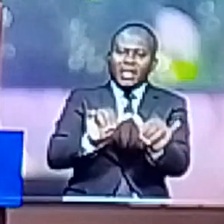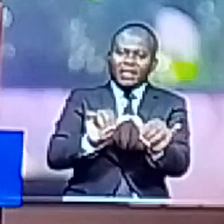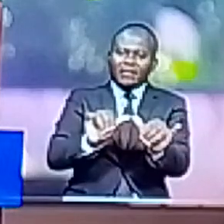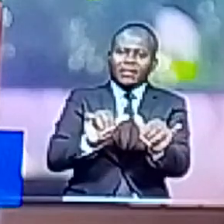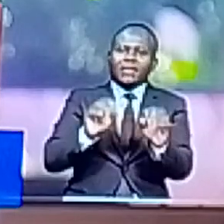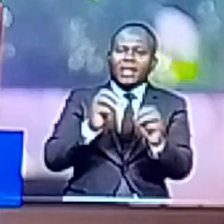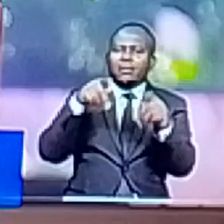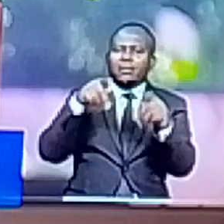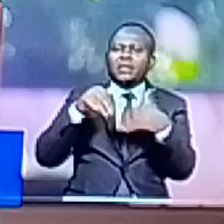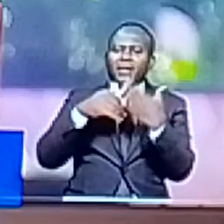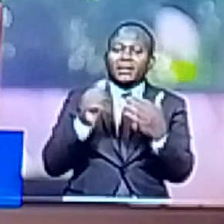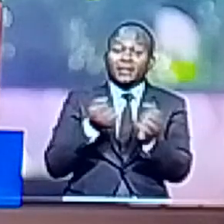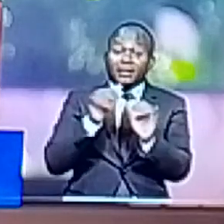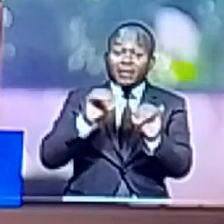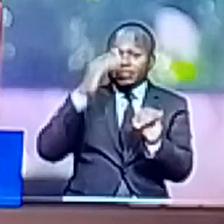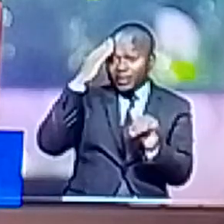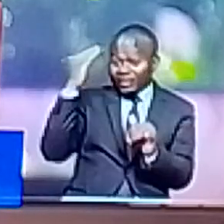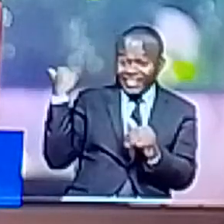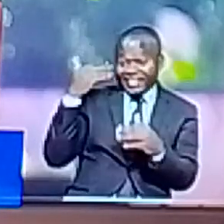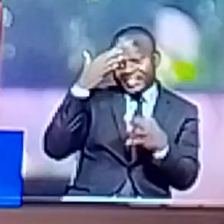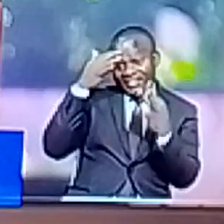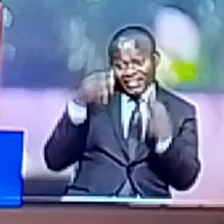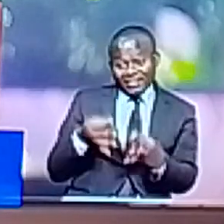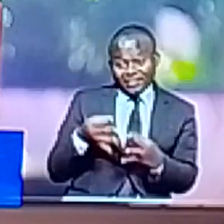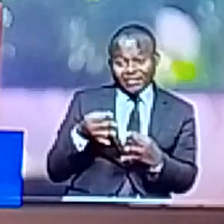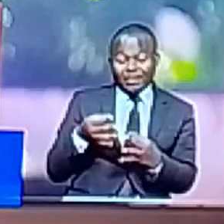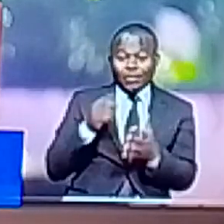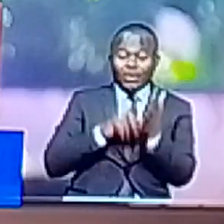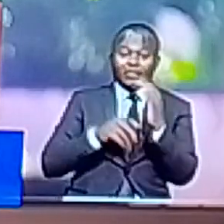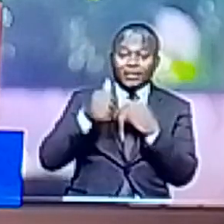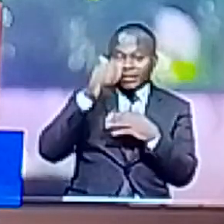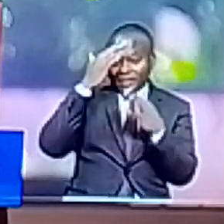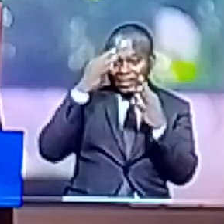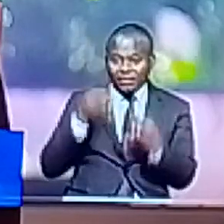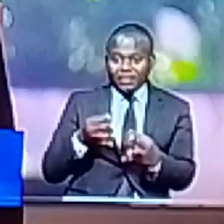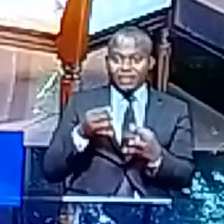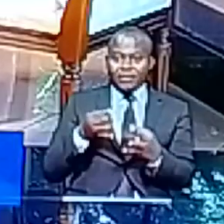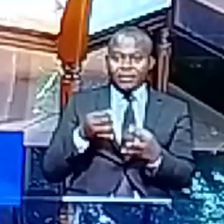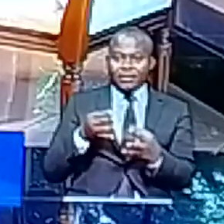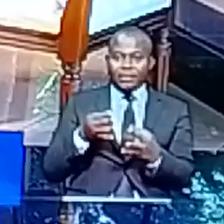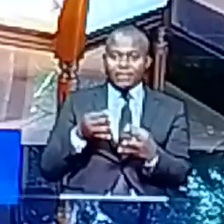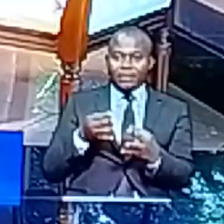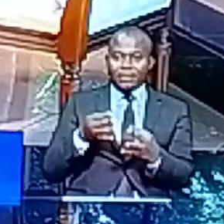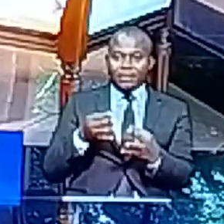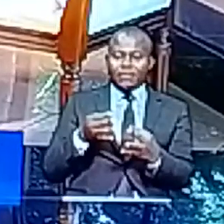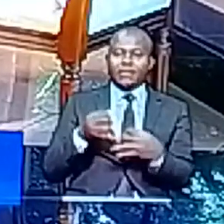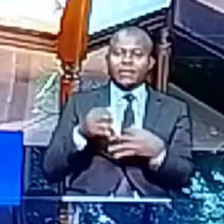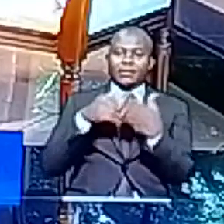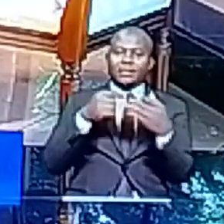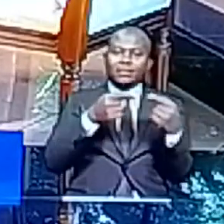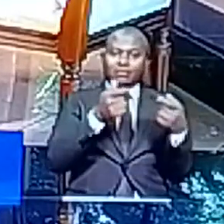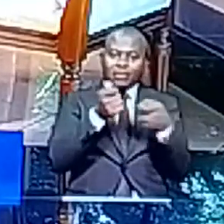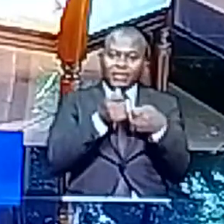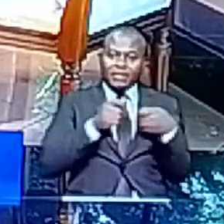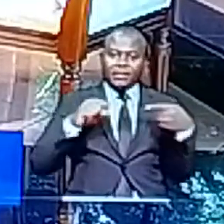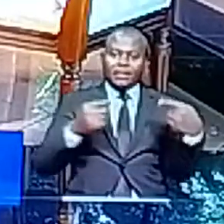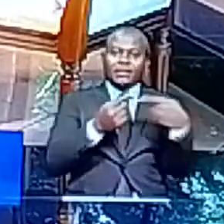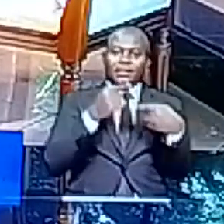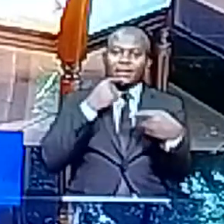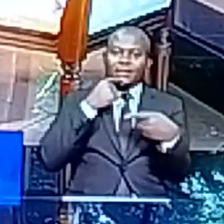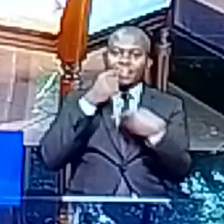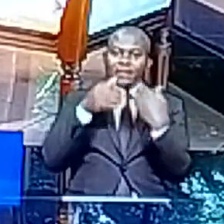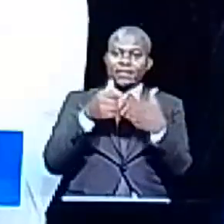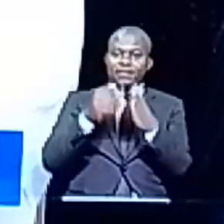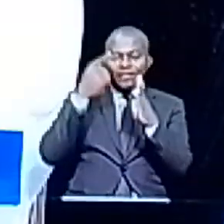MPs cannot stay, just because they decided, or they had decided. Excellency, they put the debate in the other side. They say,